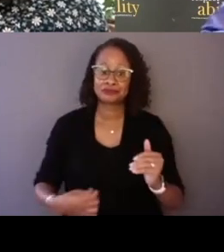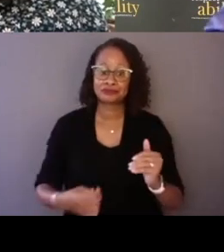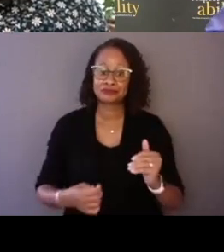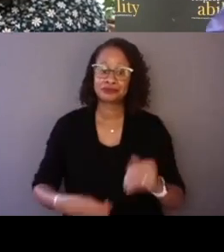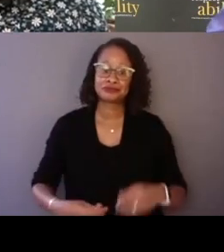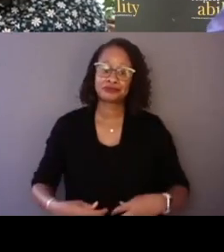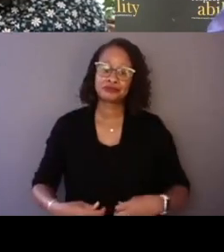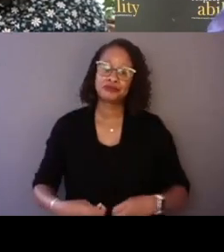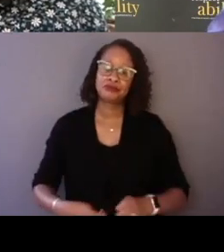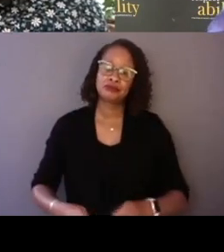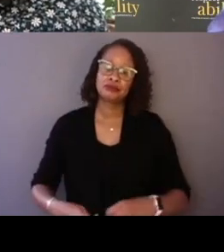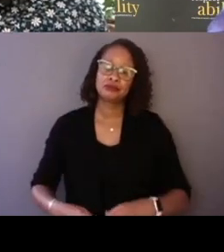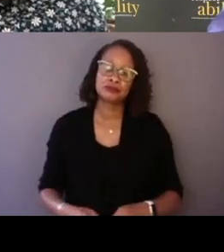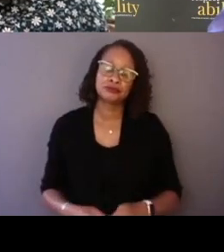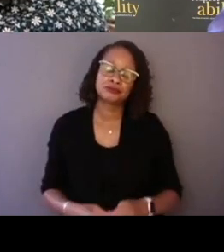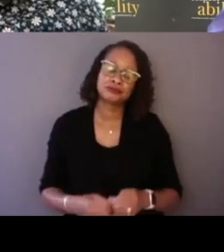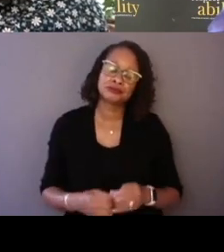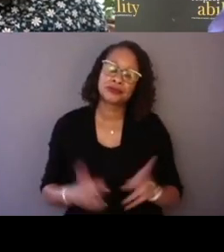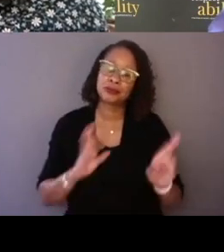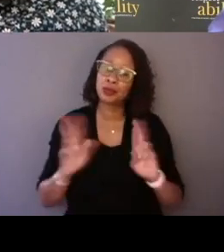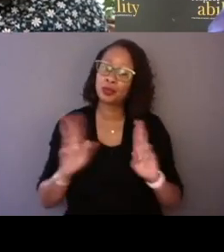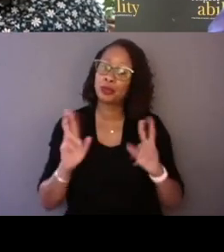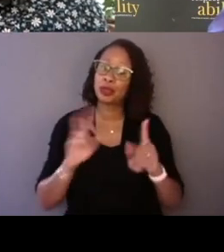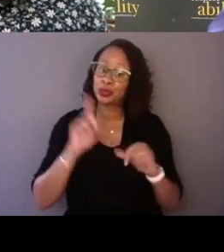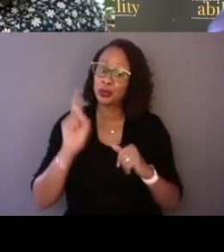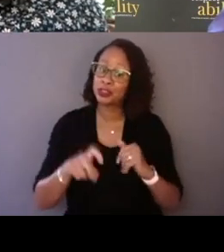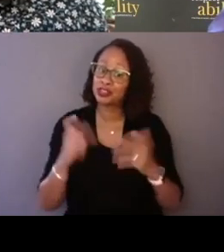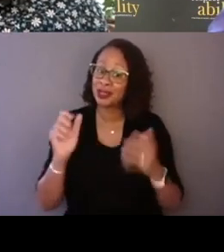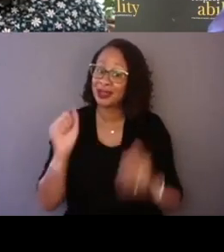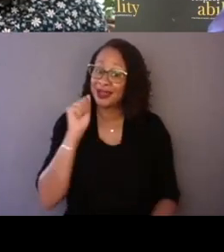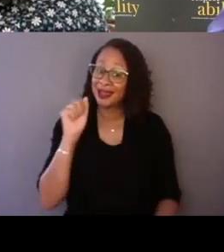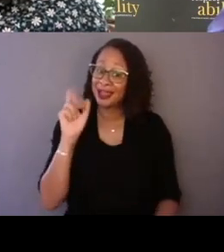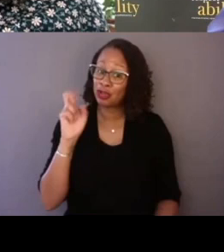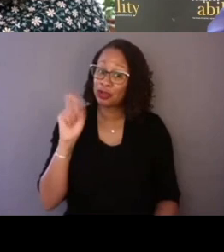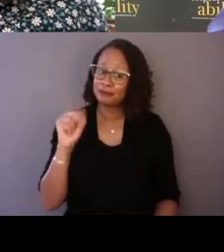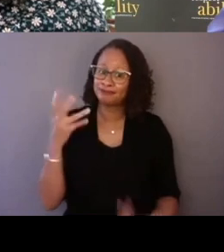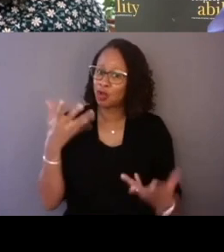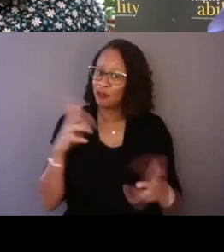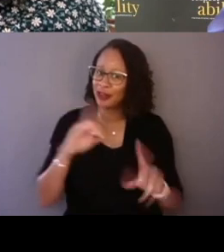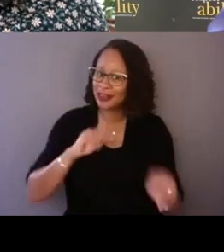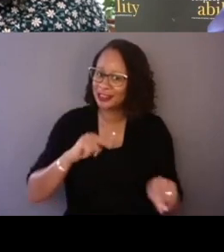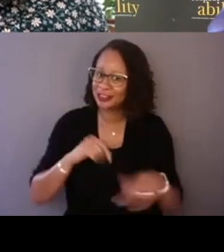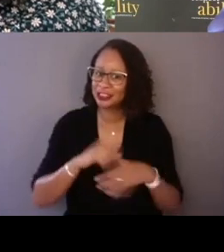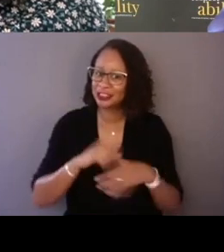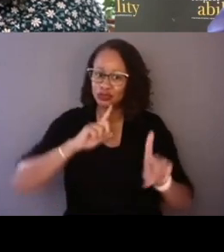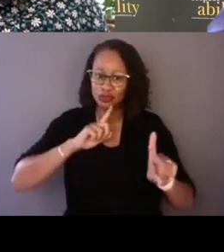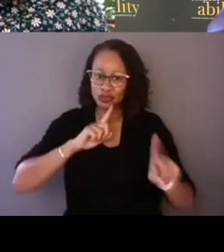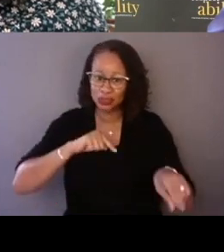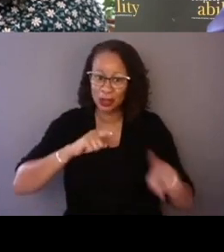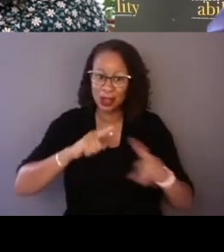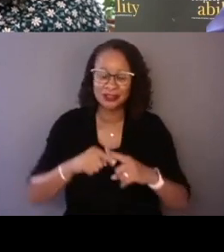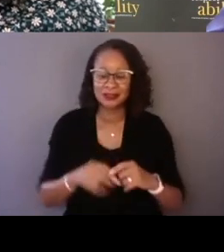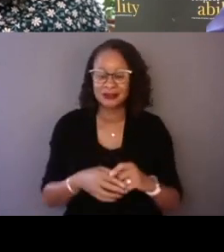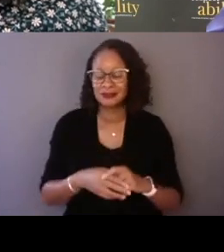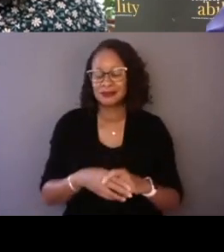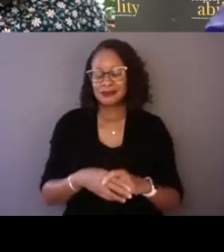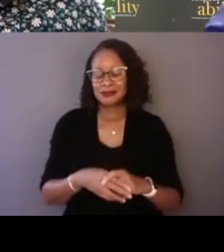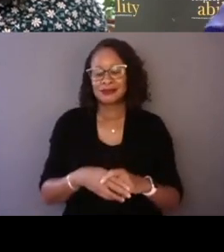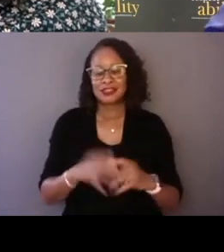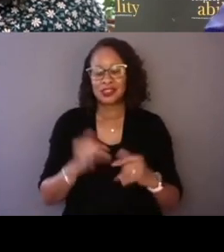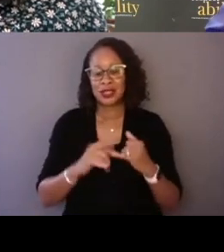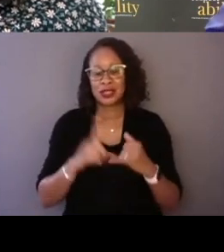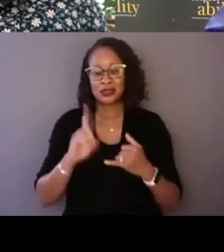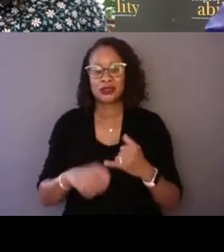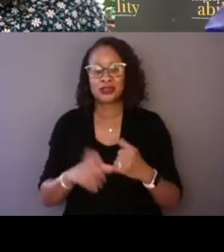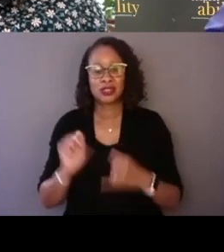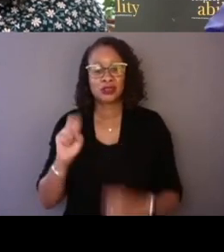prepared questions. And Aaron, you already answered this in response to the last question. And Susan, since